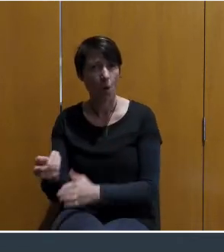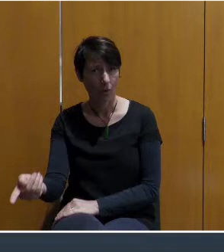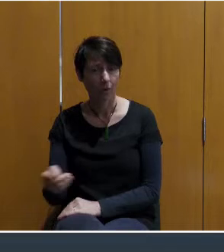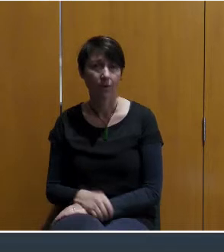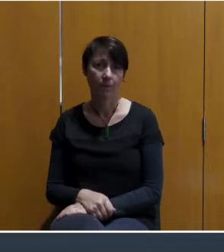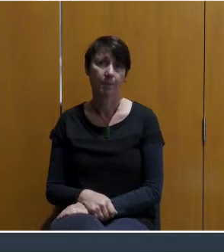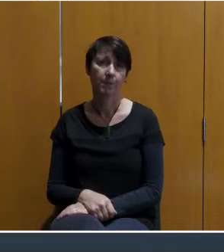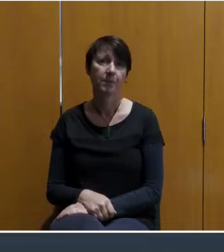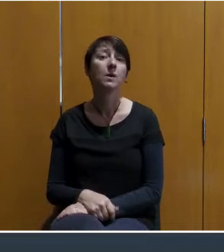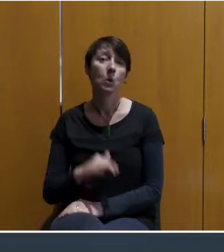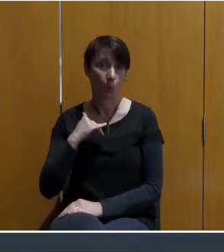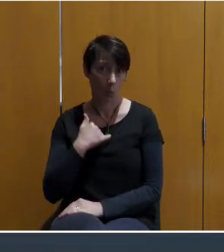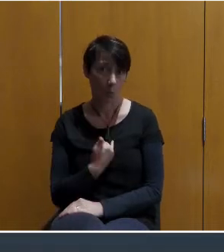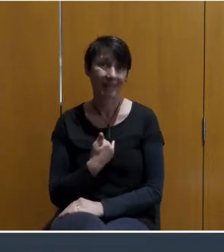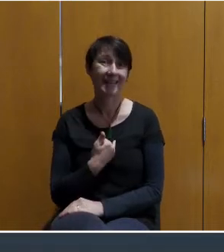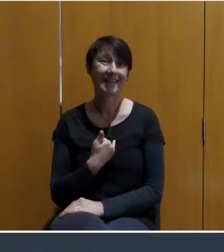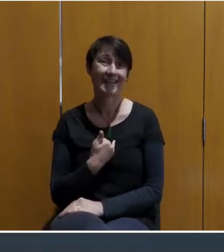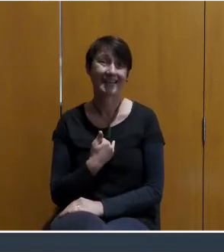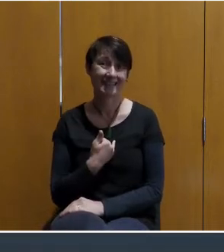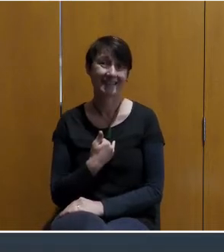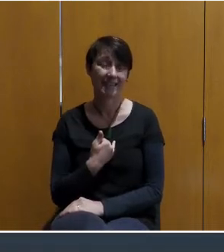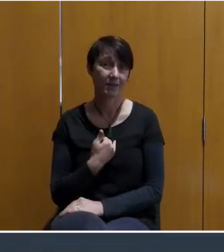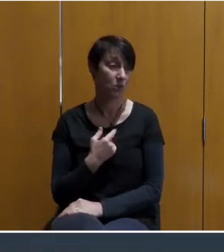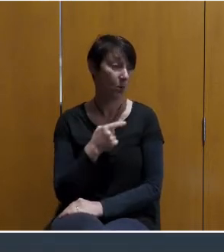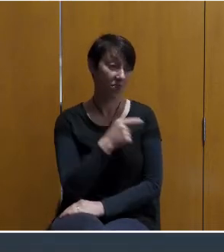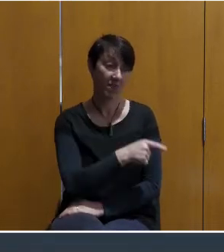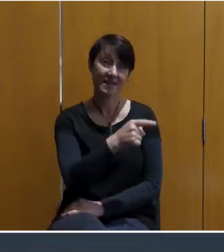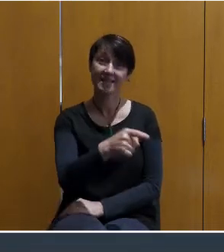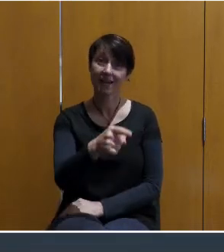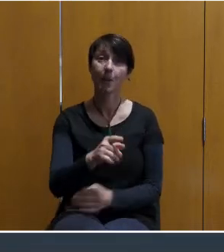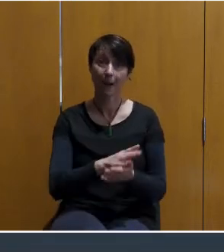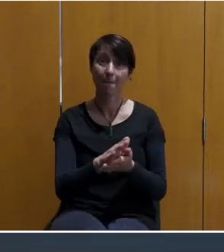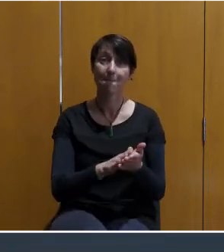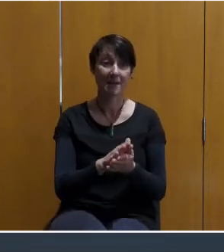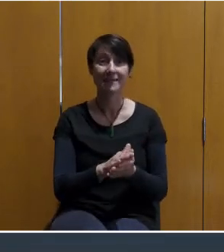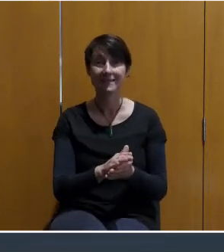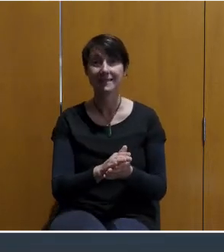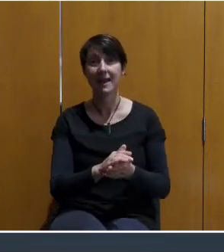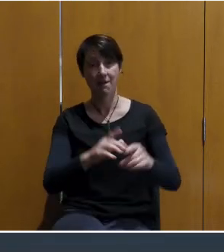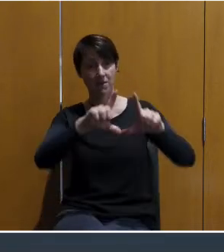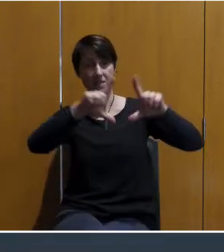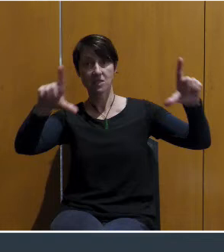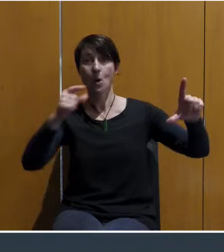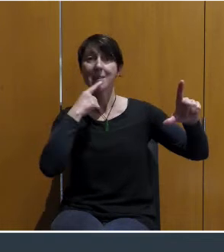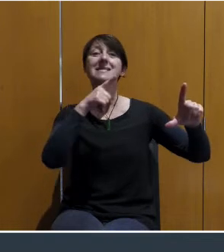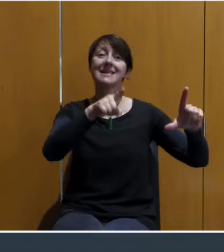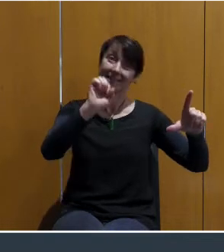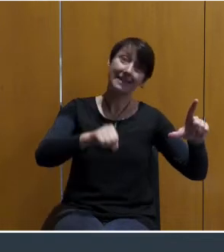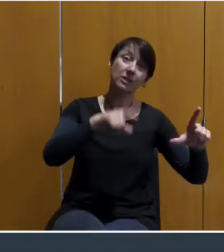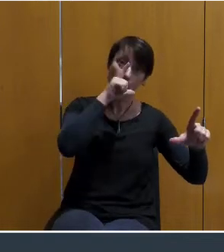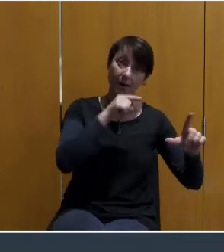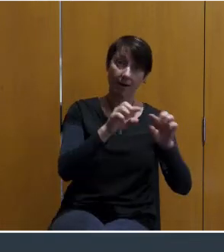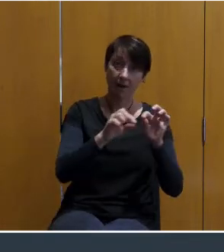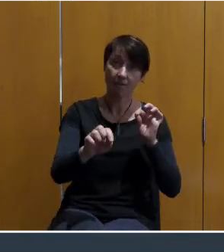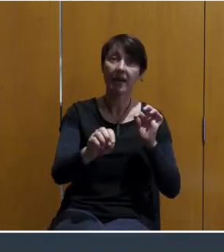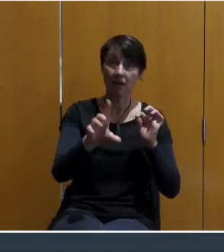off-lead designated area or prohibited area. There are many nooks and crannies around Napier that will not fall into